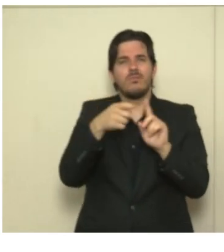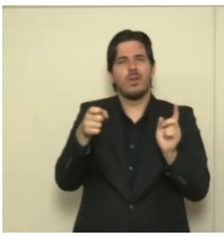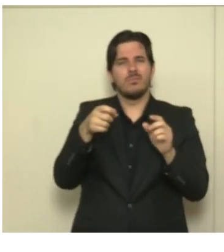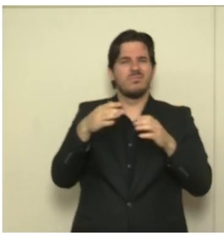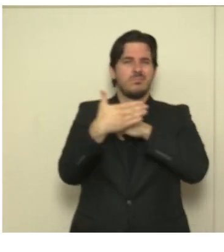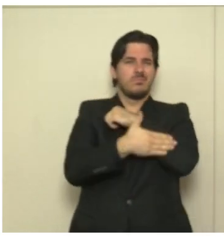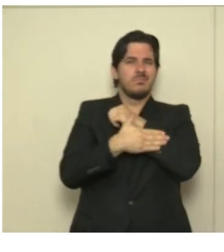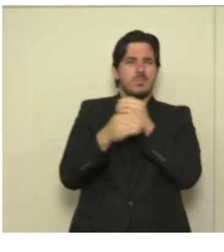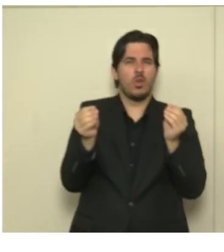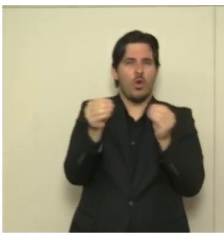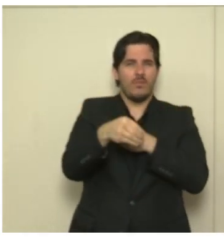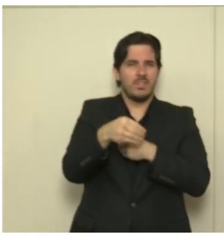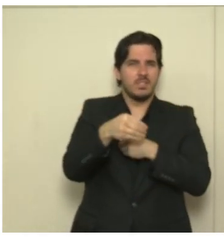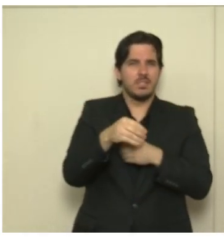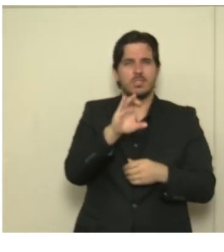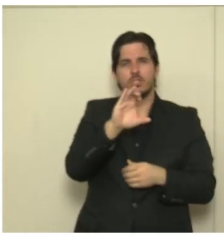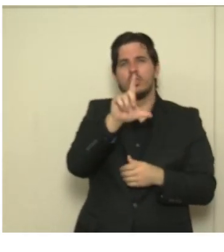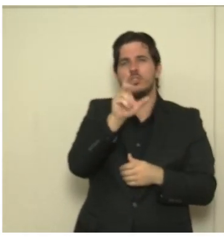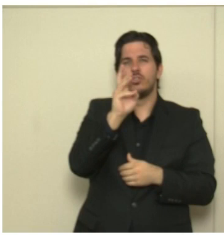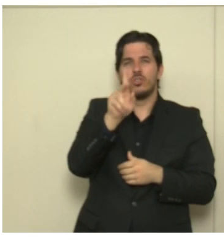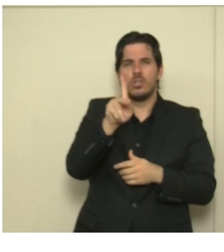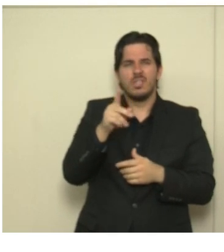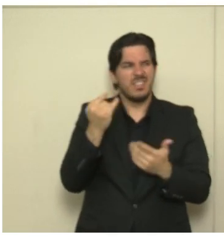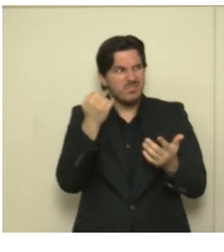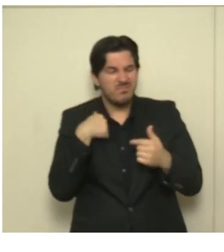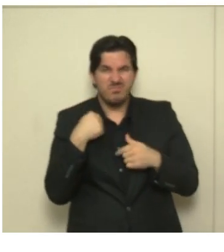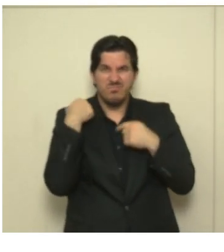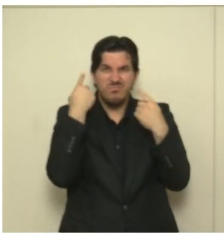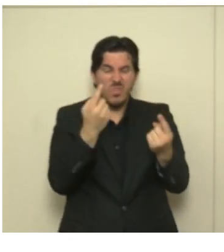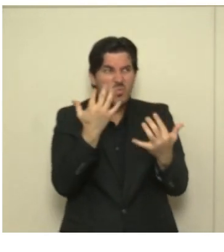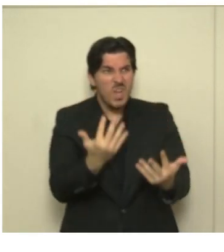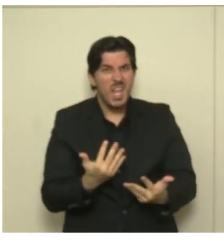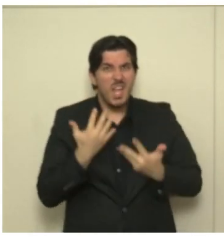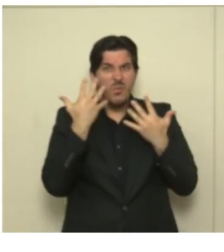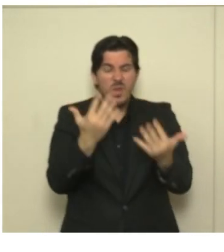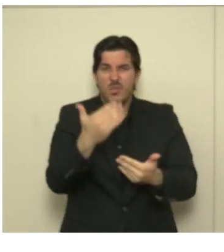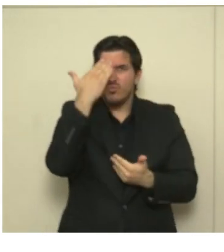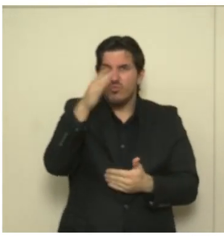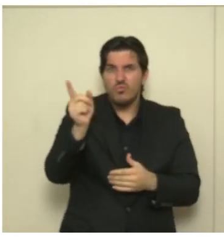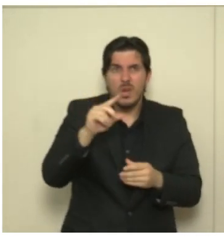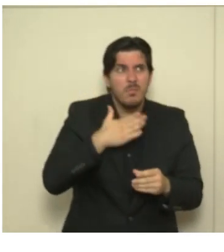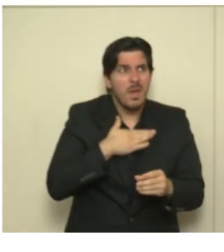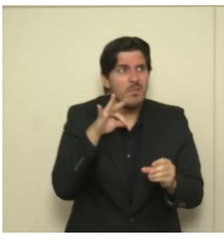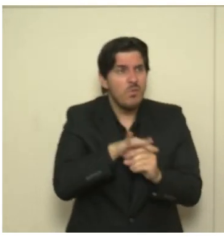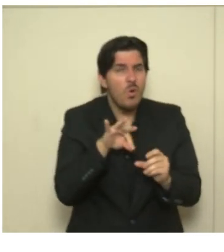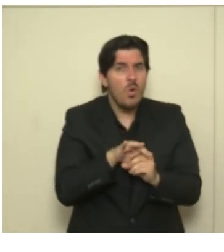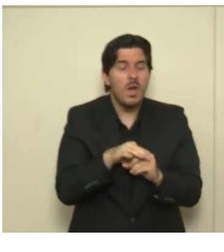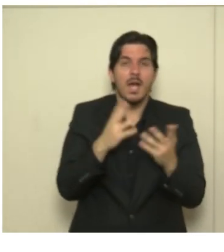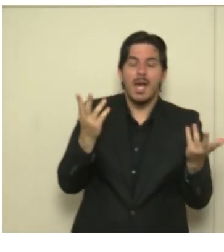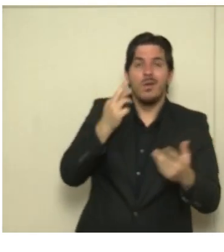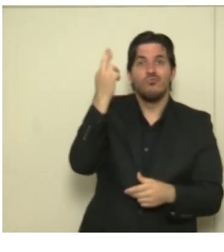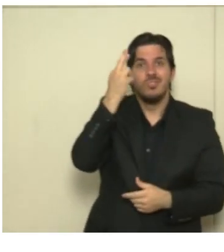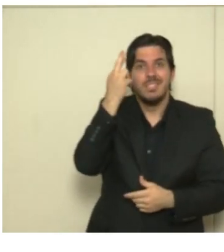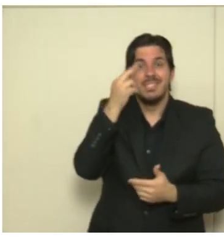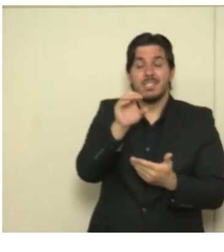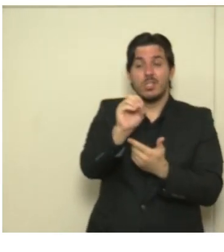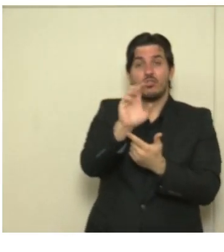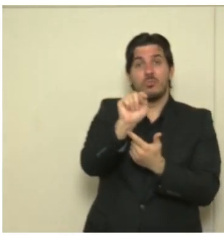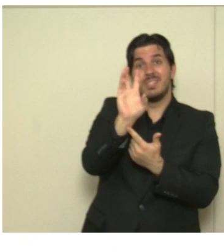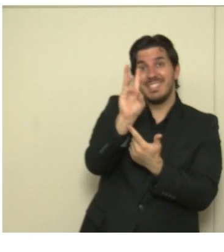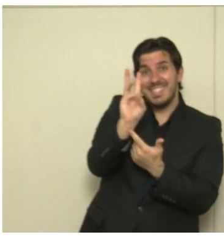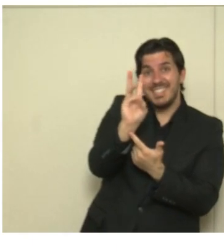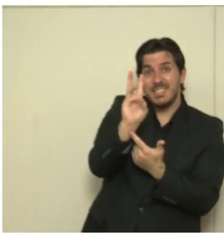ballot yet. And this is because county clerks cannot begin sending those ballots to voters until October